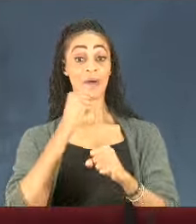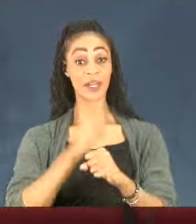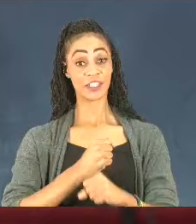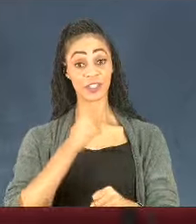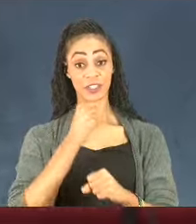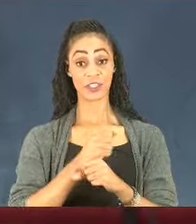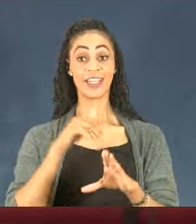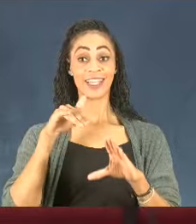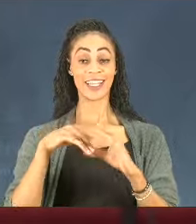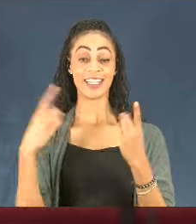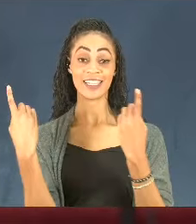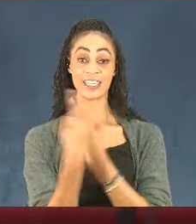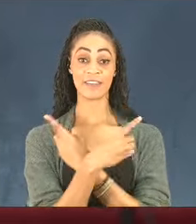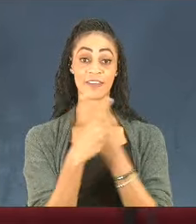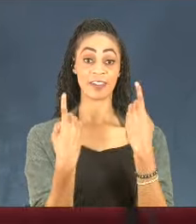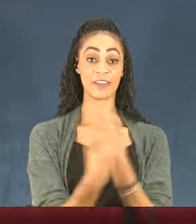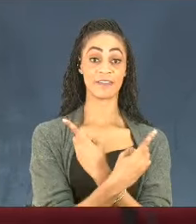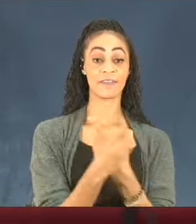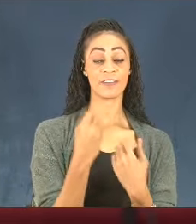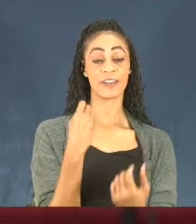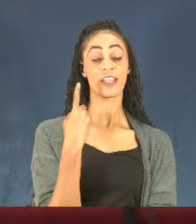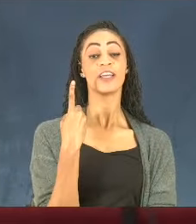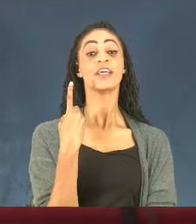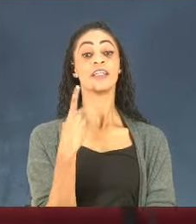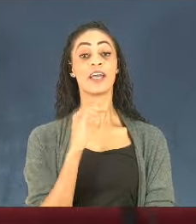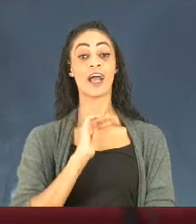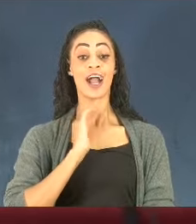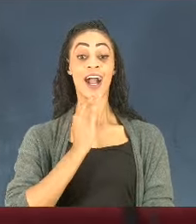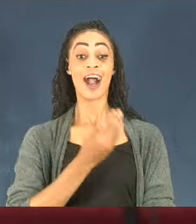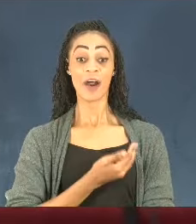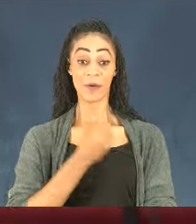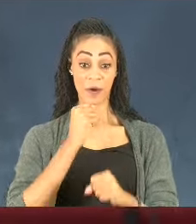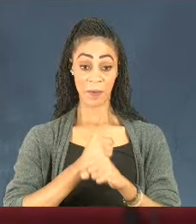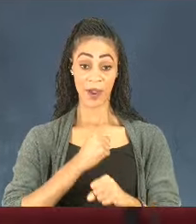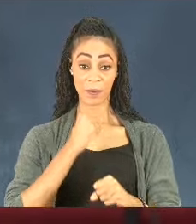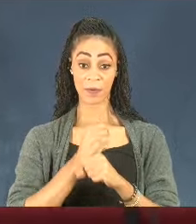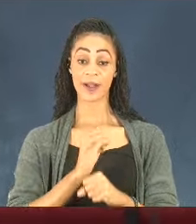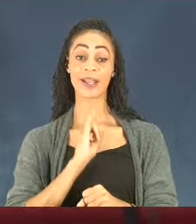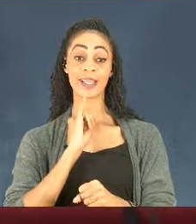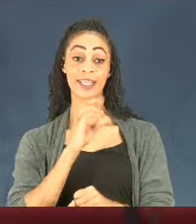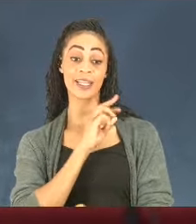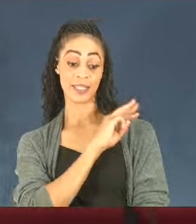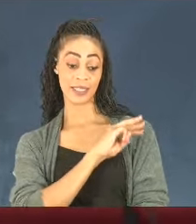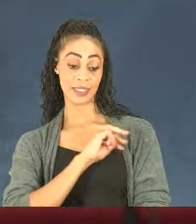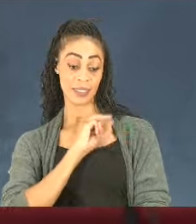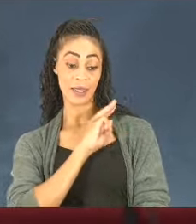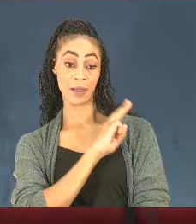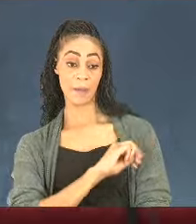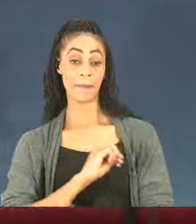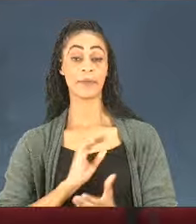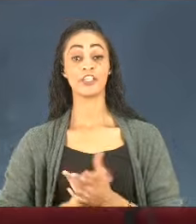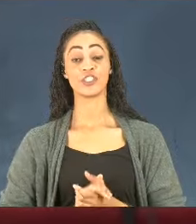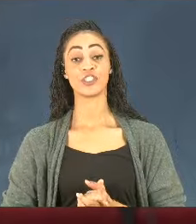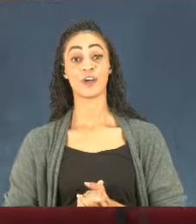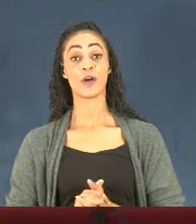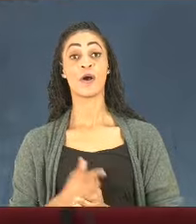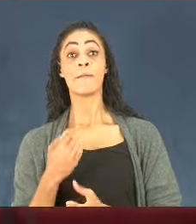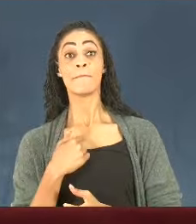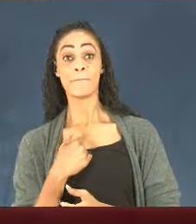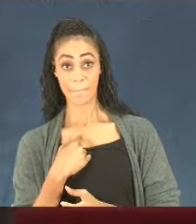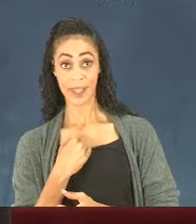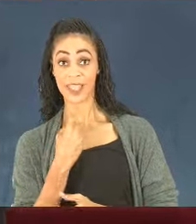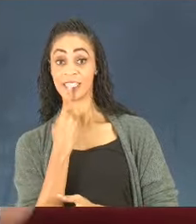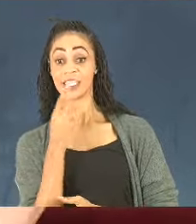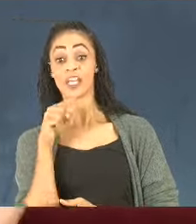from a completely different perspective. Our work is missional. Actually, let me push it a little bit more. Not only